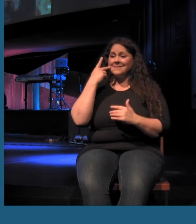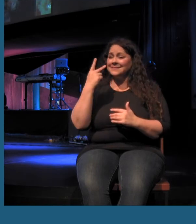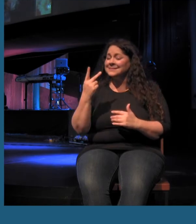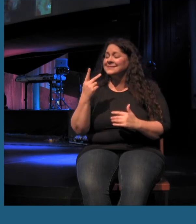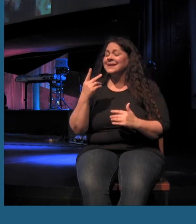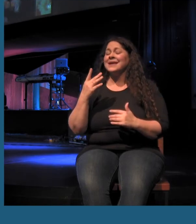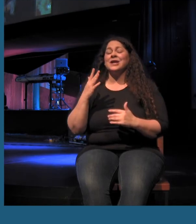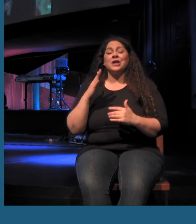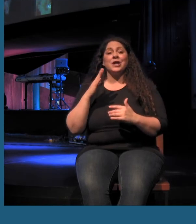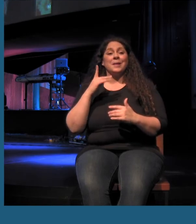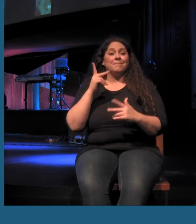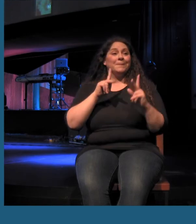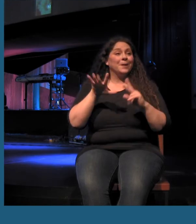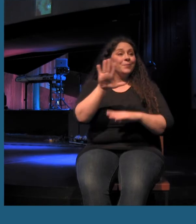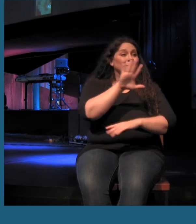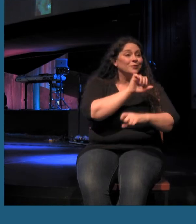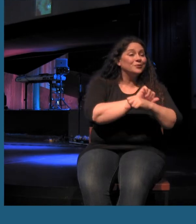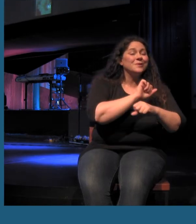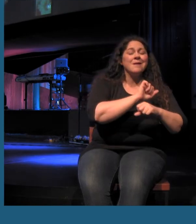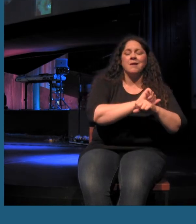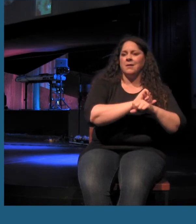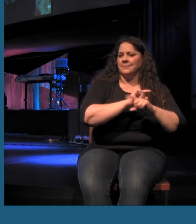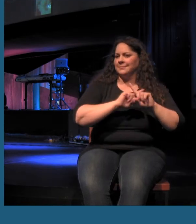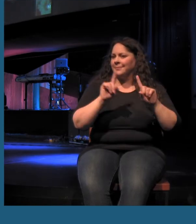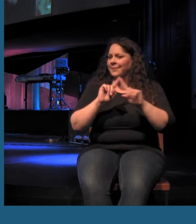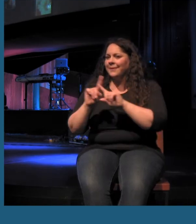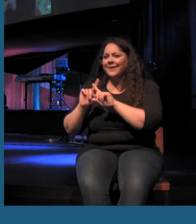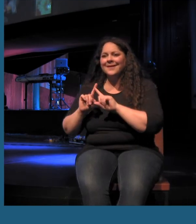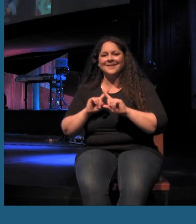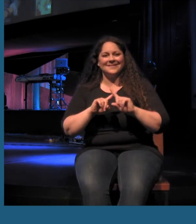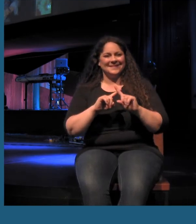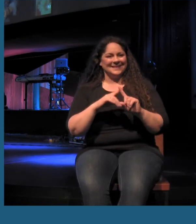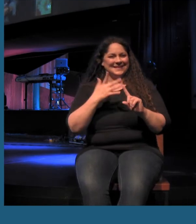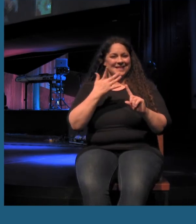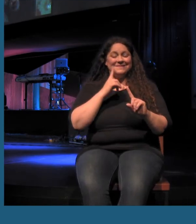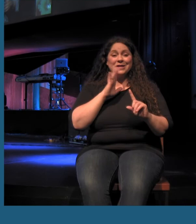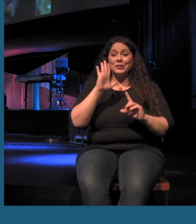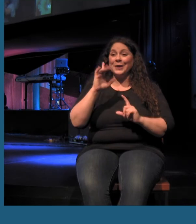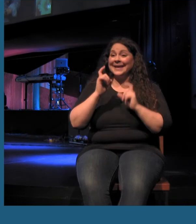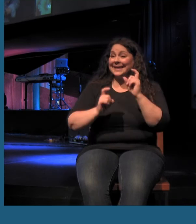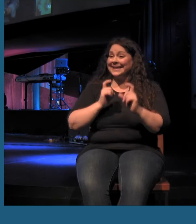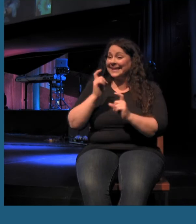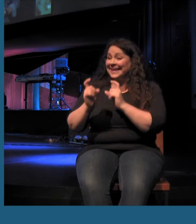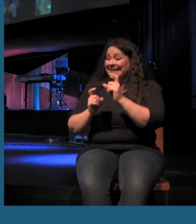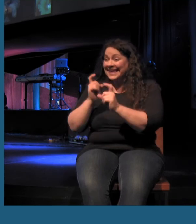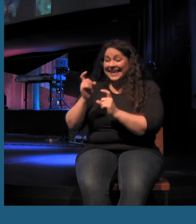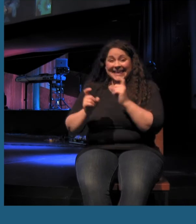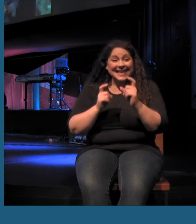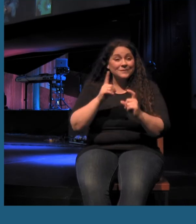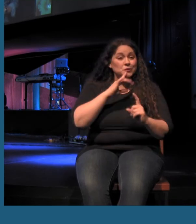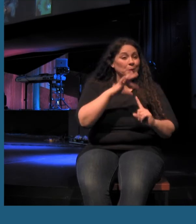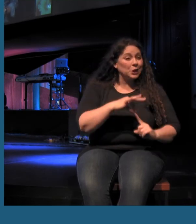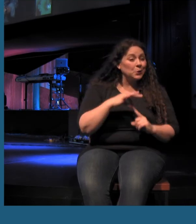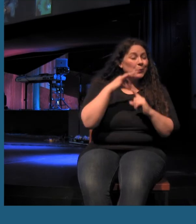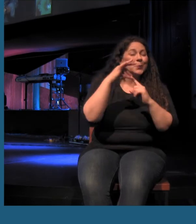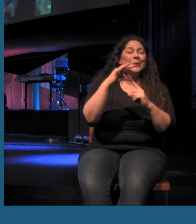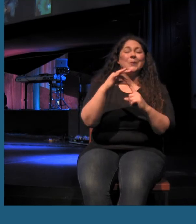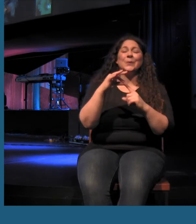of different industries, have so much unique gifts, I mean, so many unique gifts and abilities.